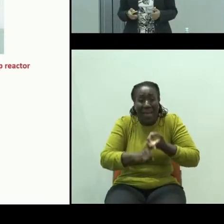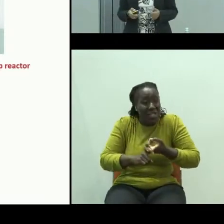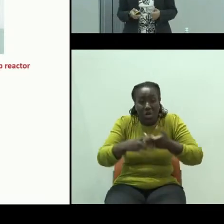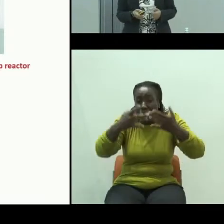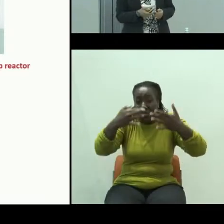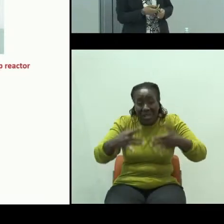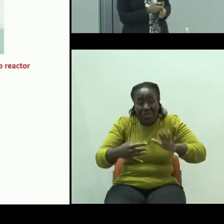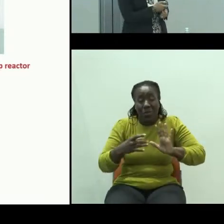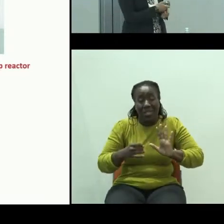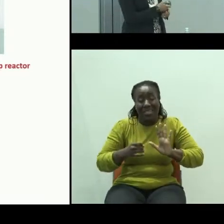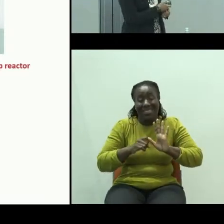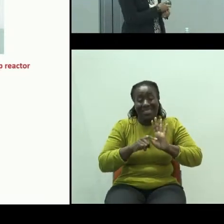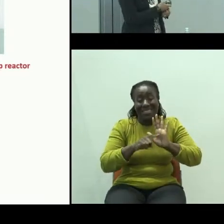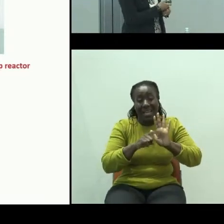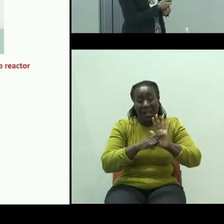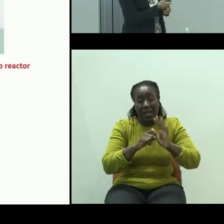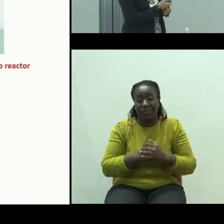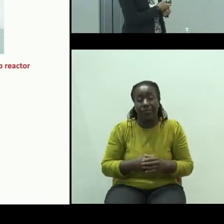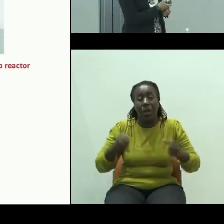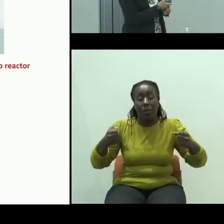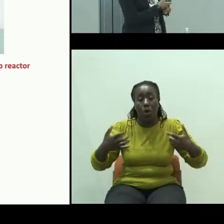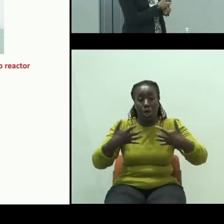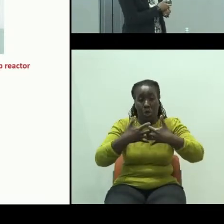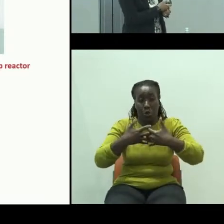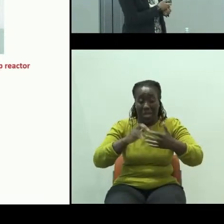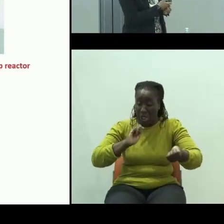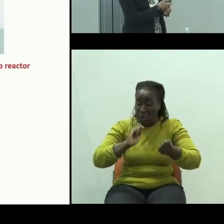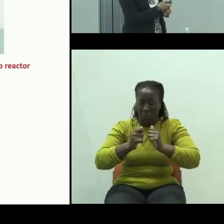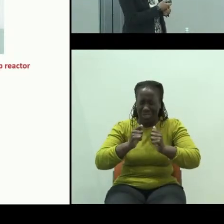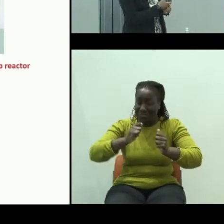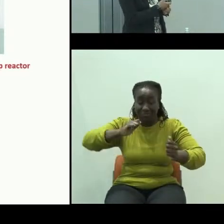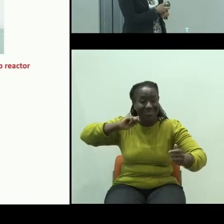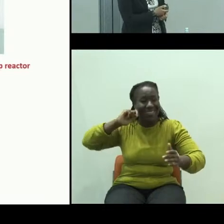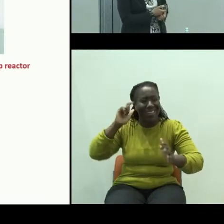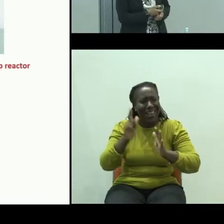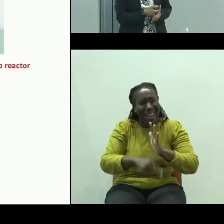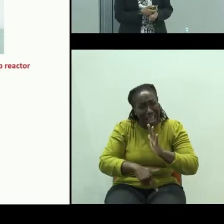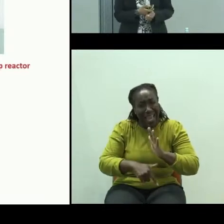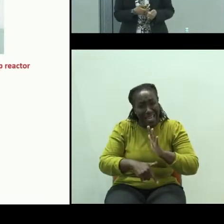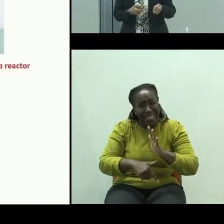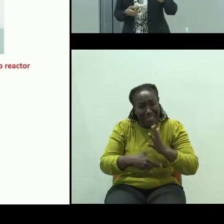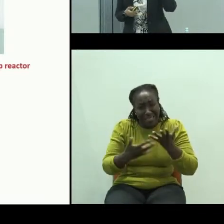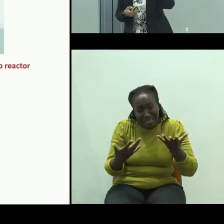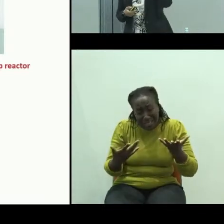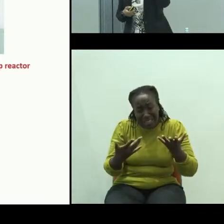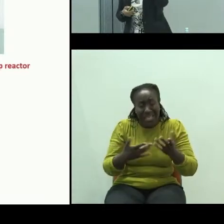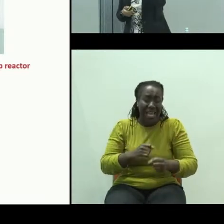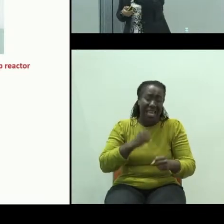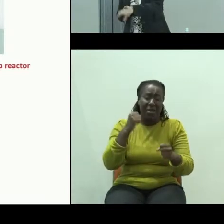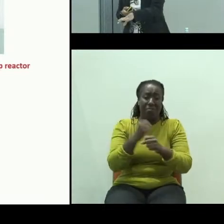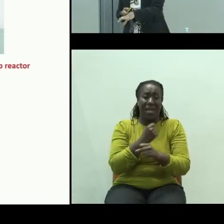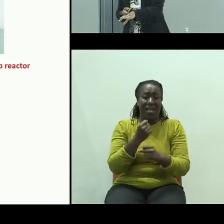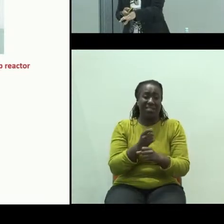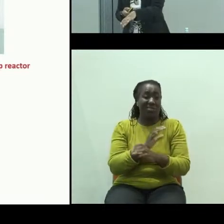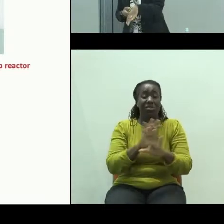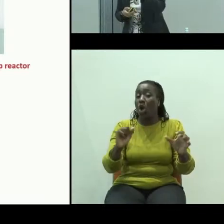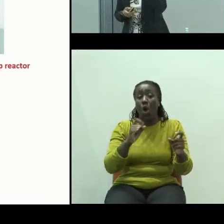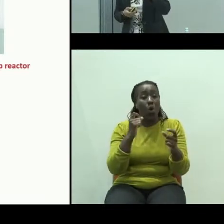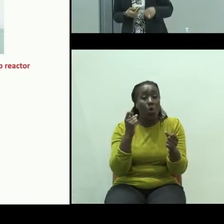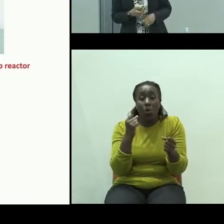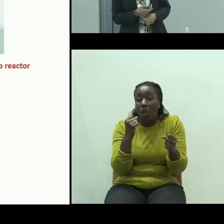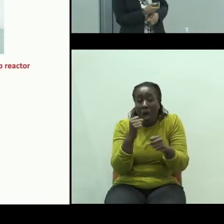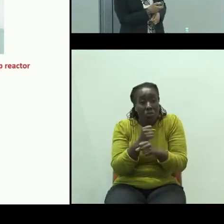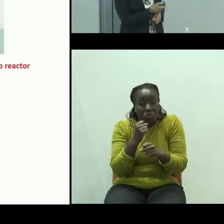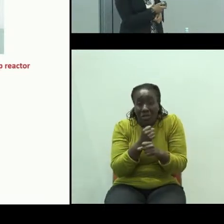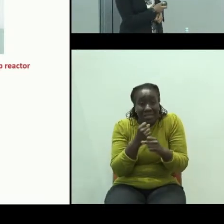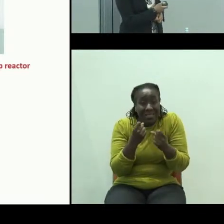signaling molecule. And so we have something that switches very late, so it looks a lot like wild type. It makes no product of interest,